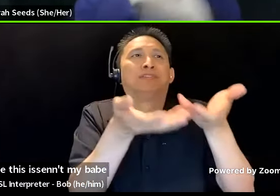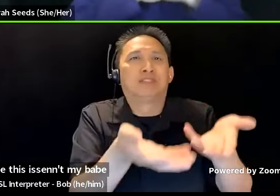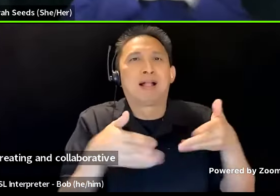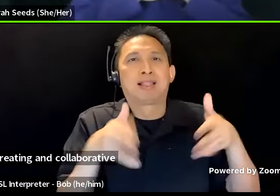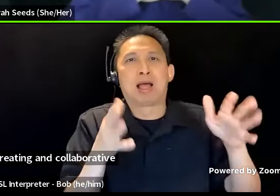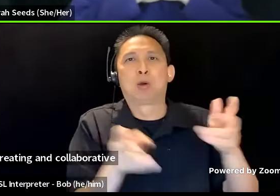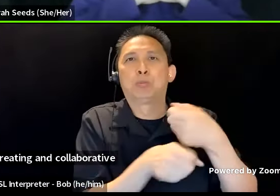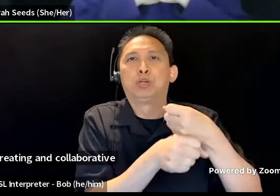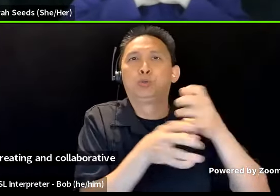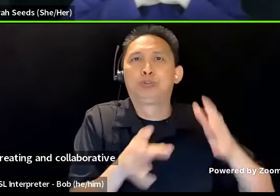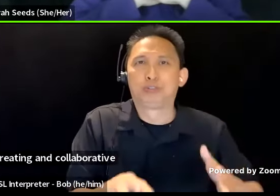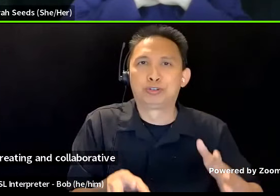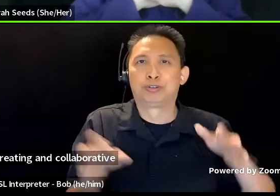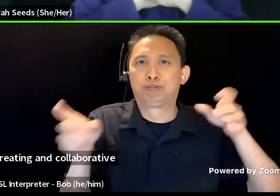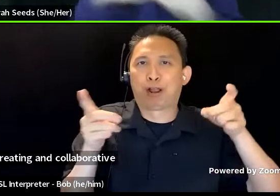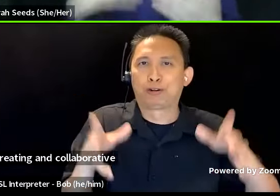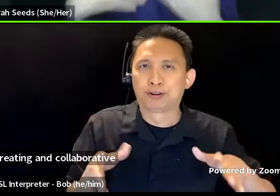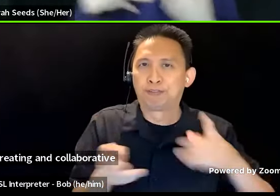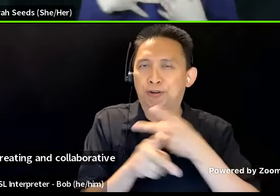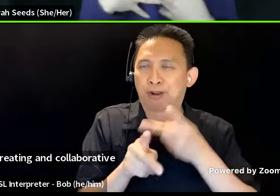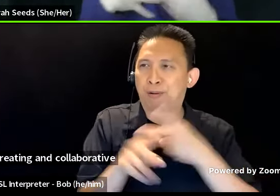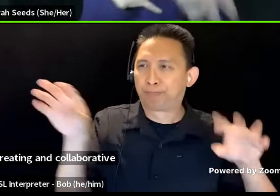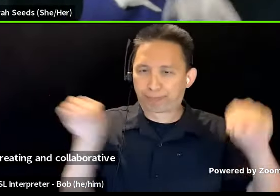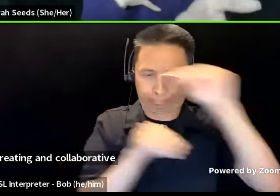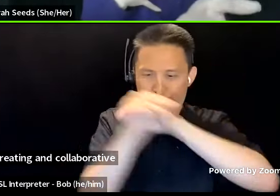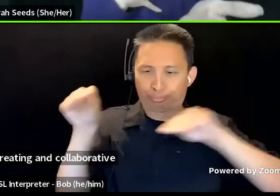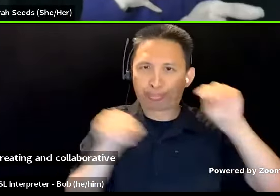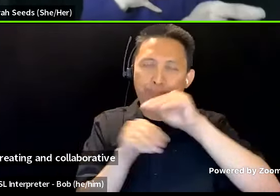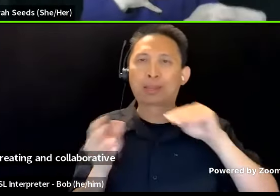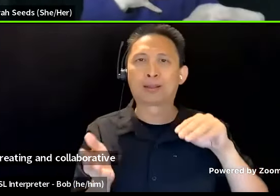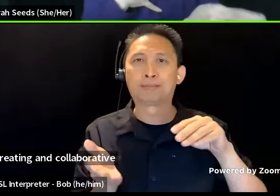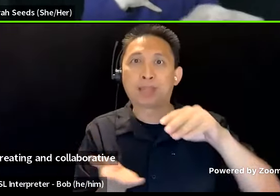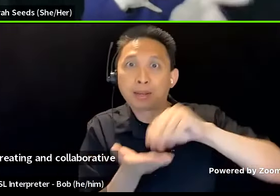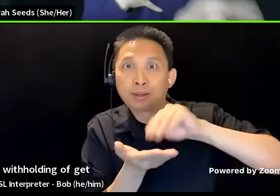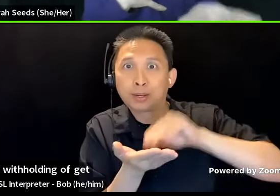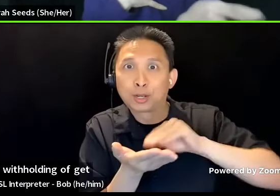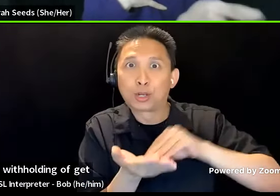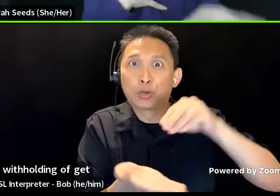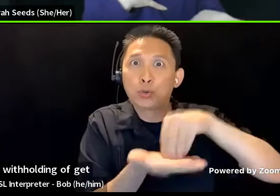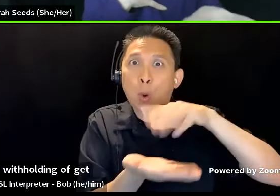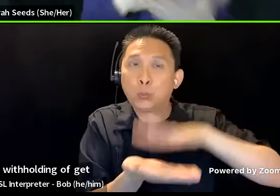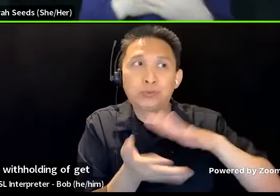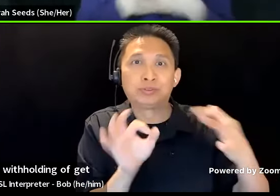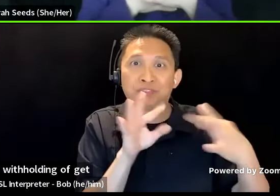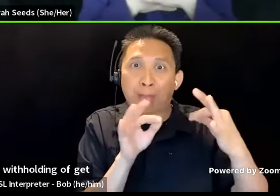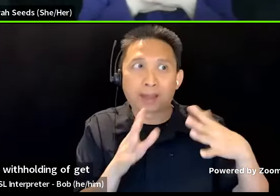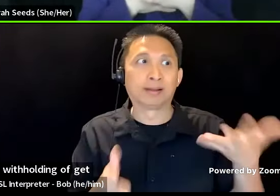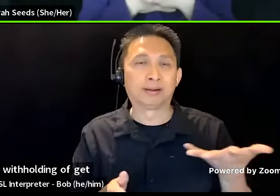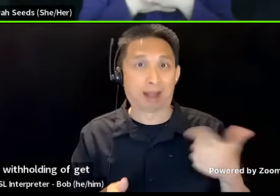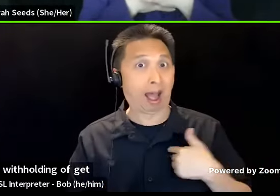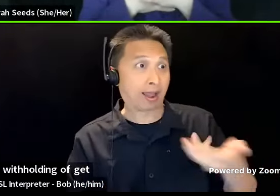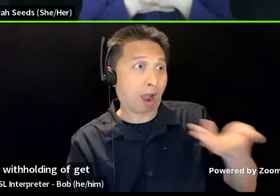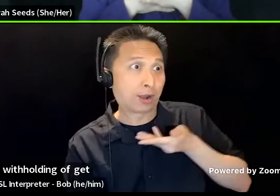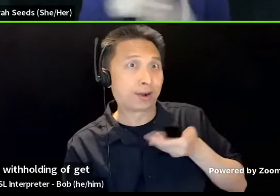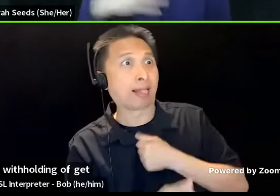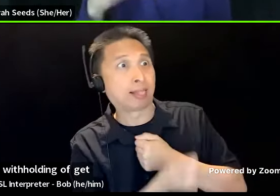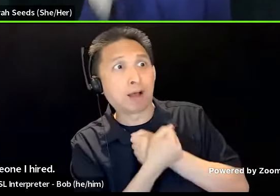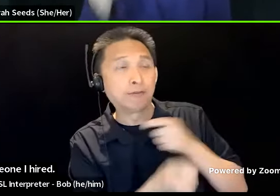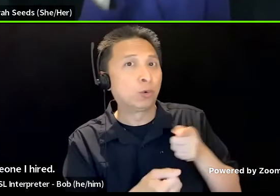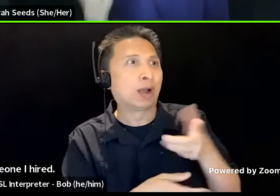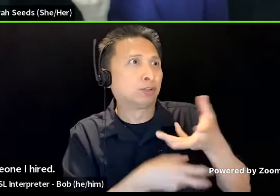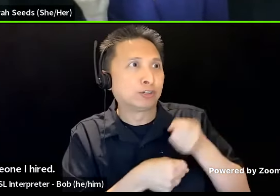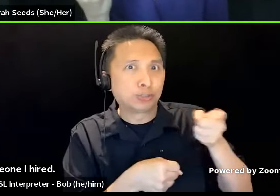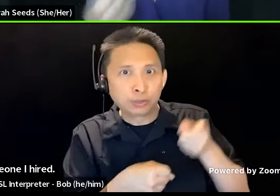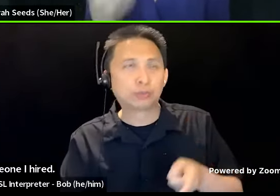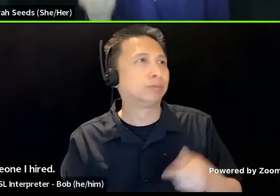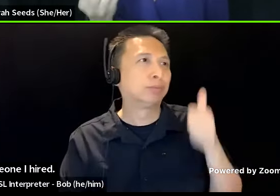be withholding of getting notes from someone I hired, love, trust. Give me those notes, girl, and